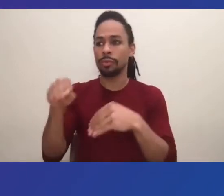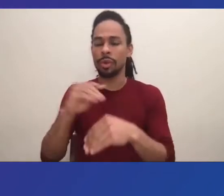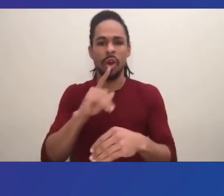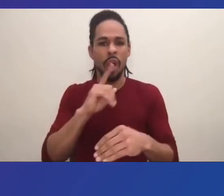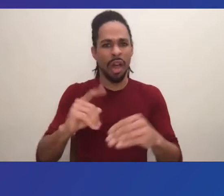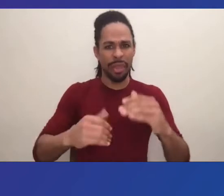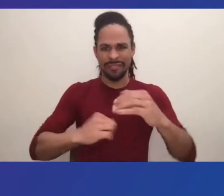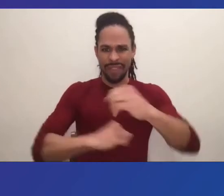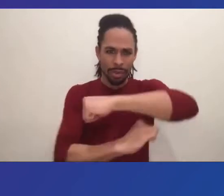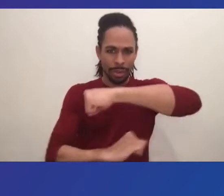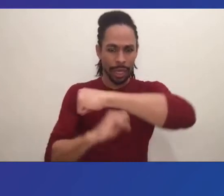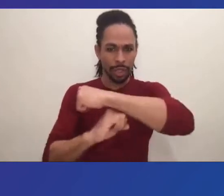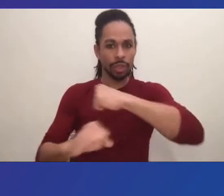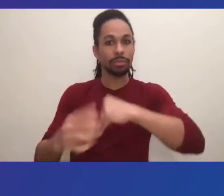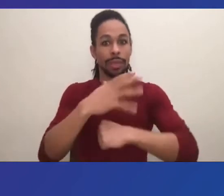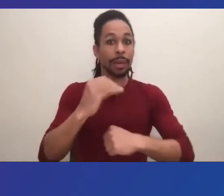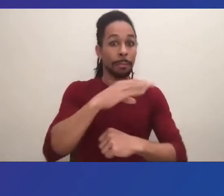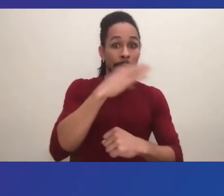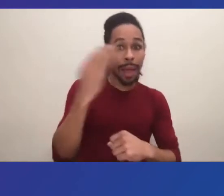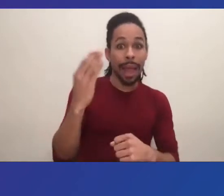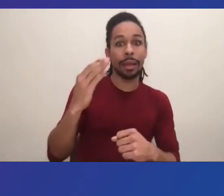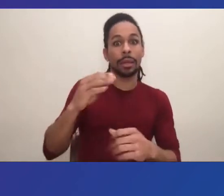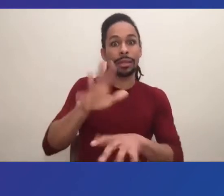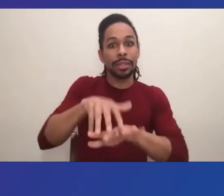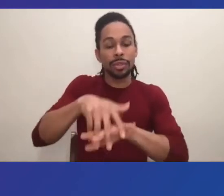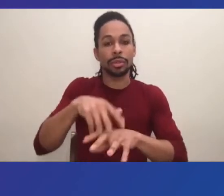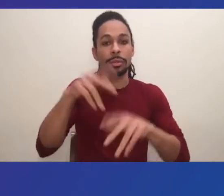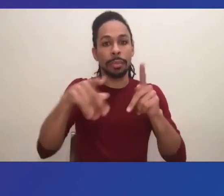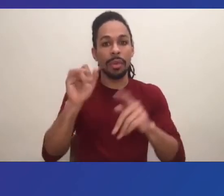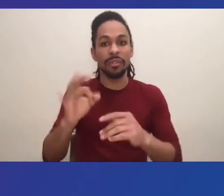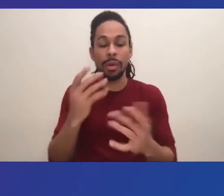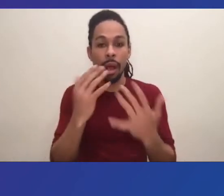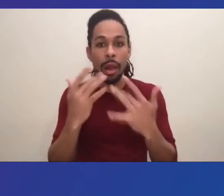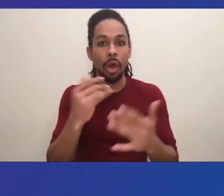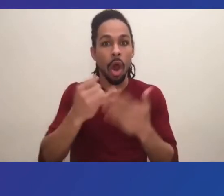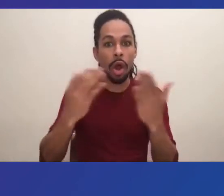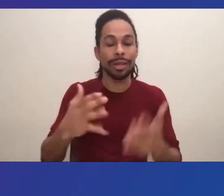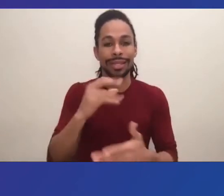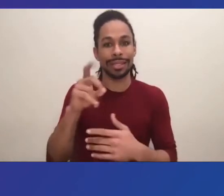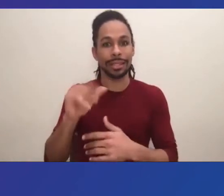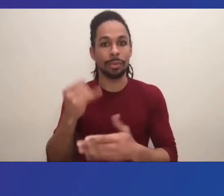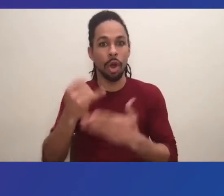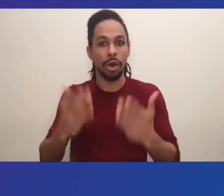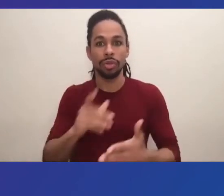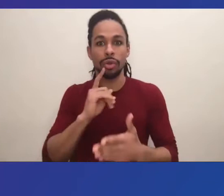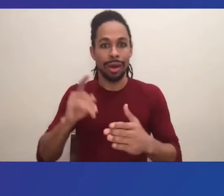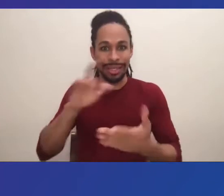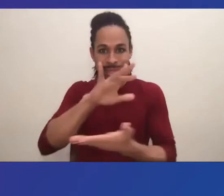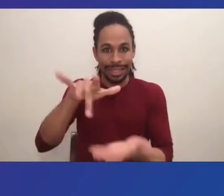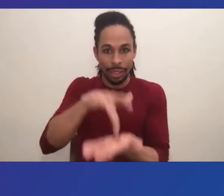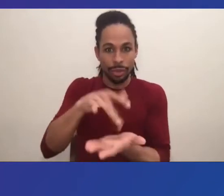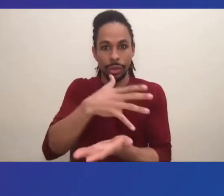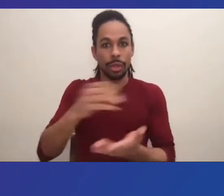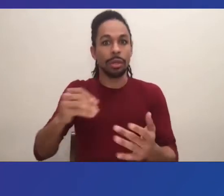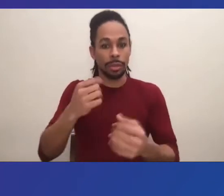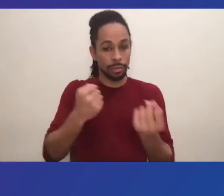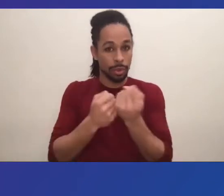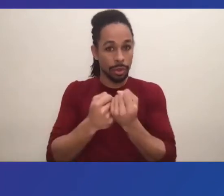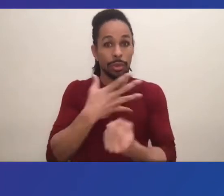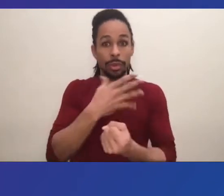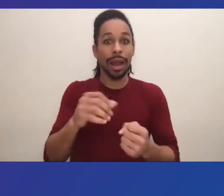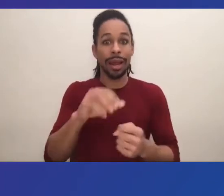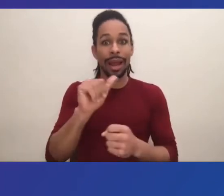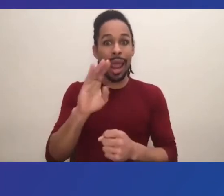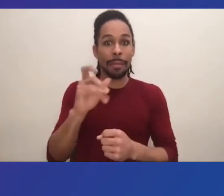Black, Indigenous, people of color artists and disabled artists are centered and supported, and where